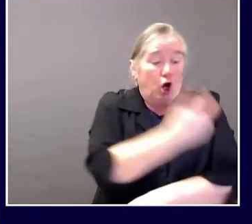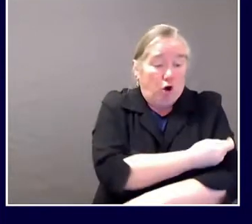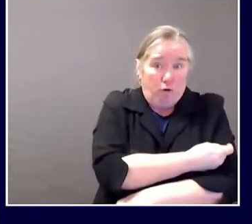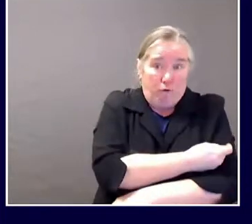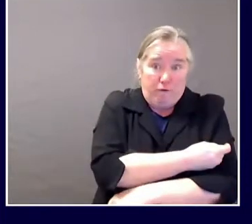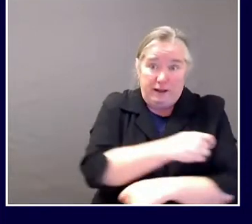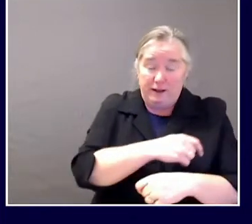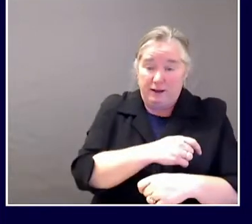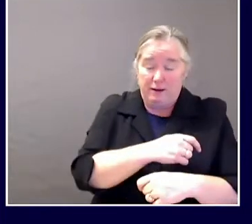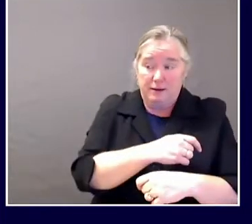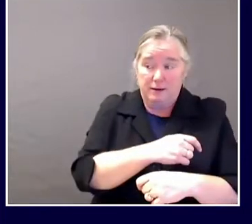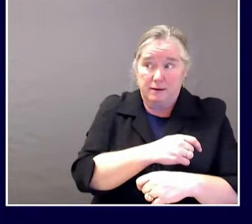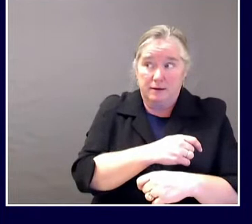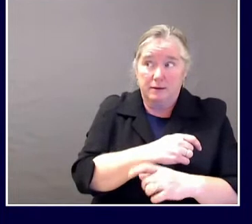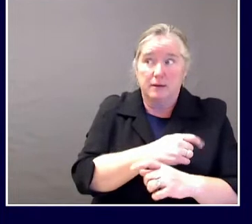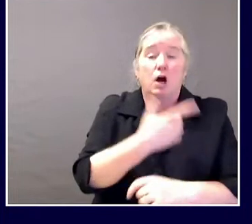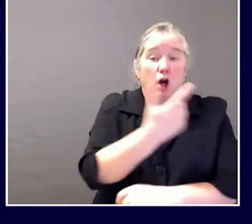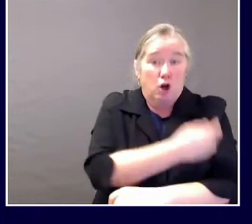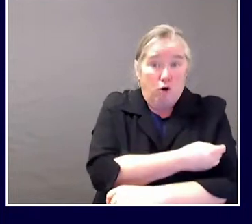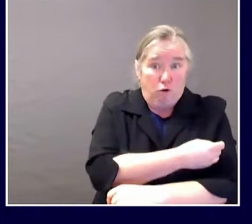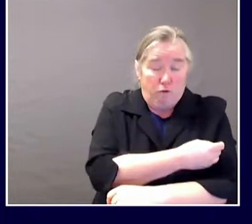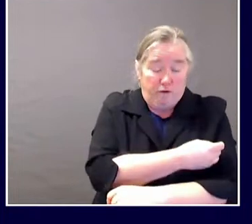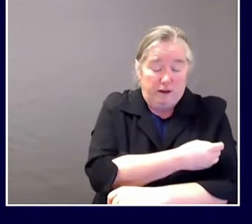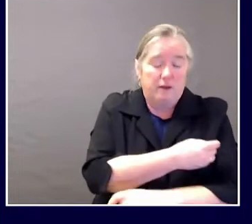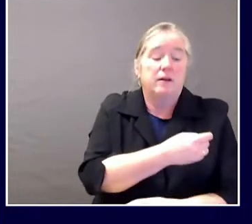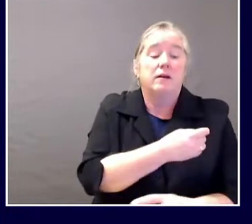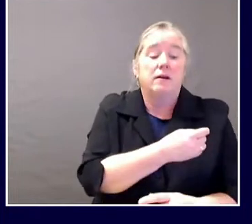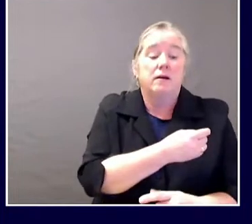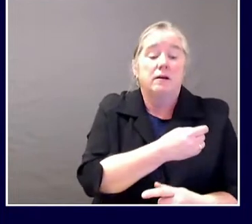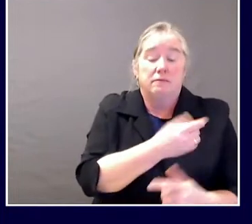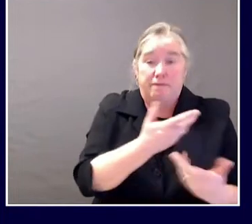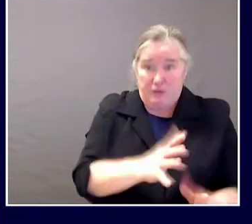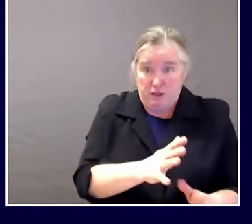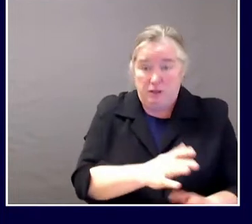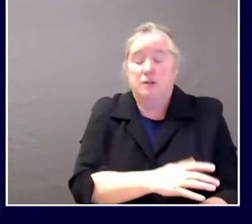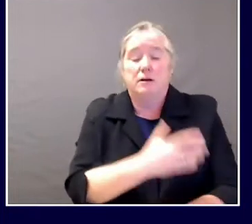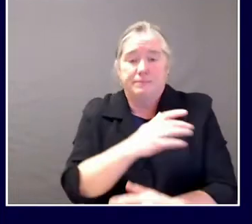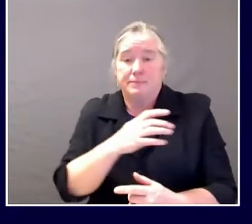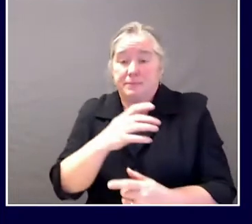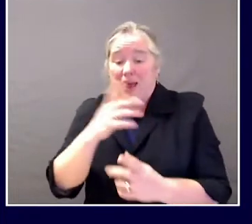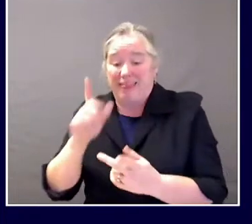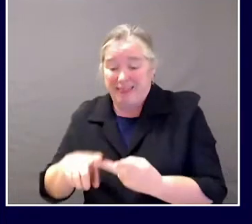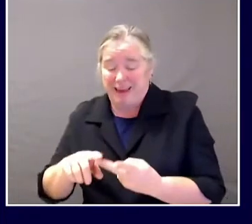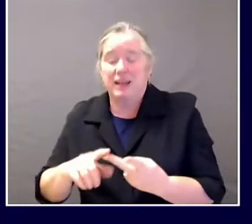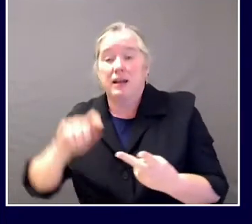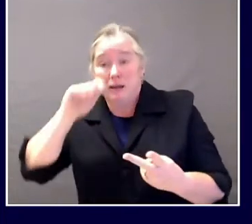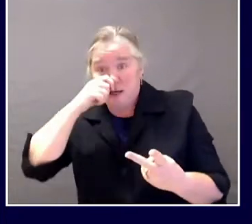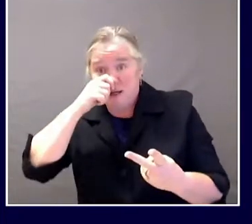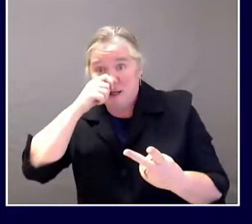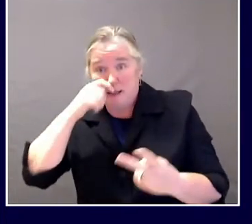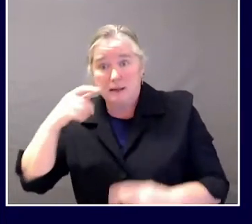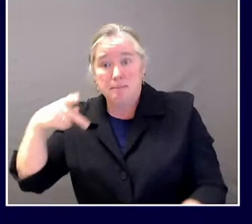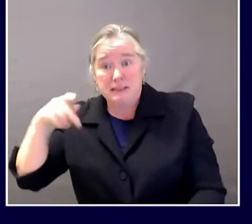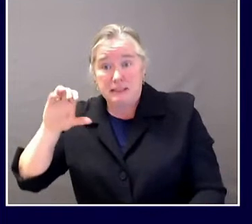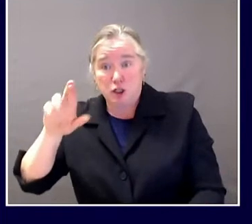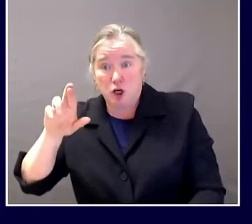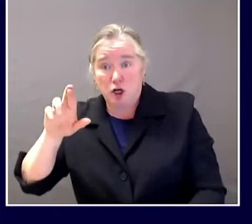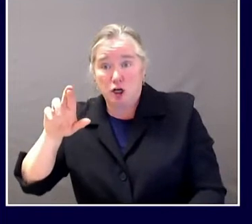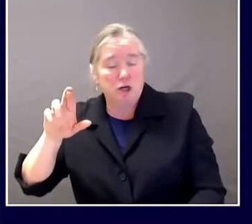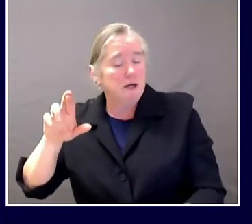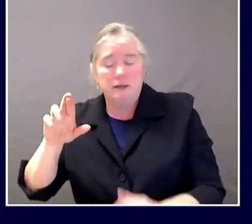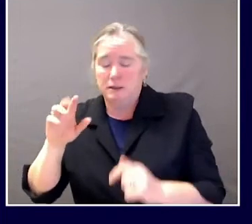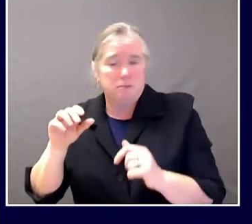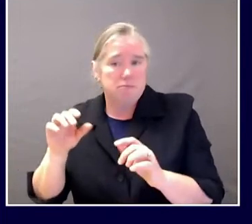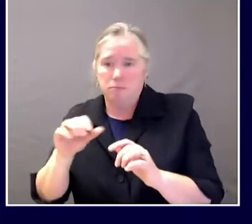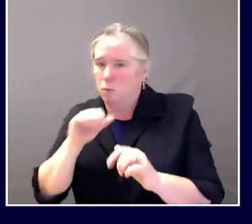antibody test, your PCR test turn positive, but it may make your antibody test turn positive. That does